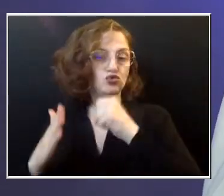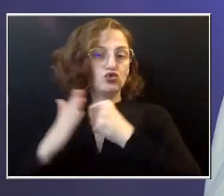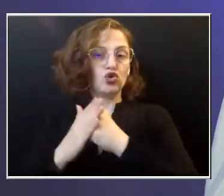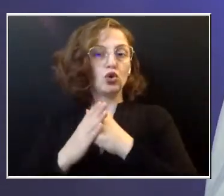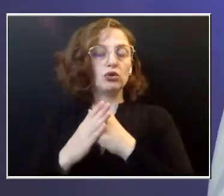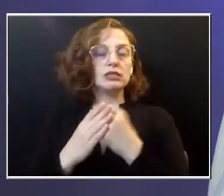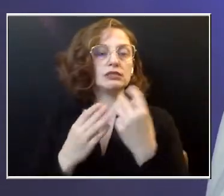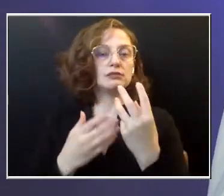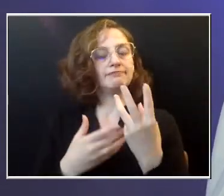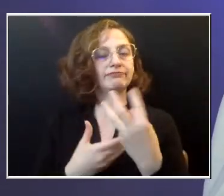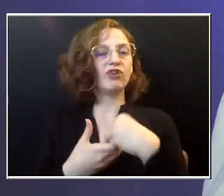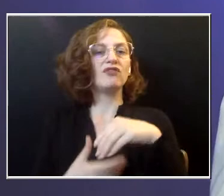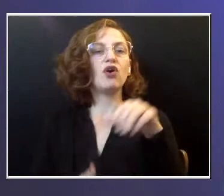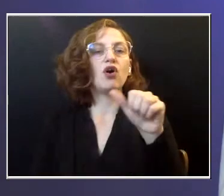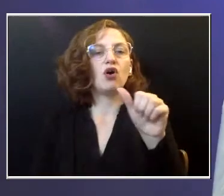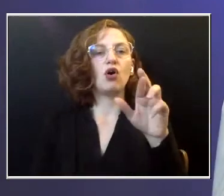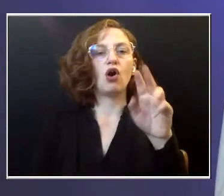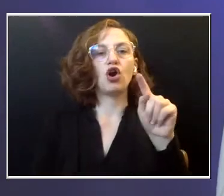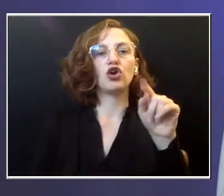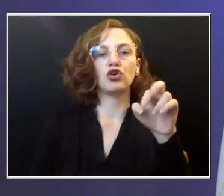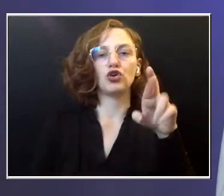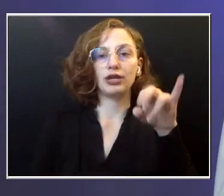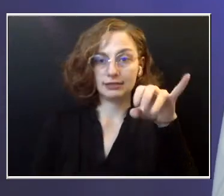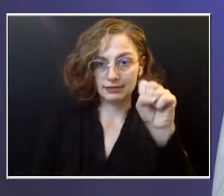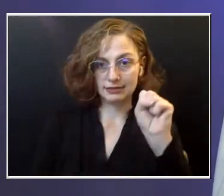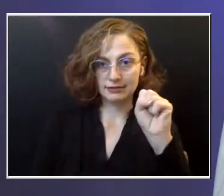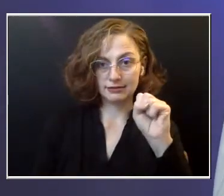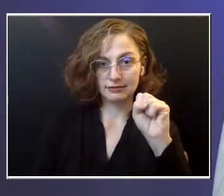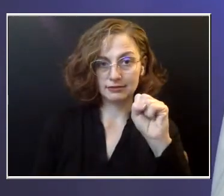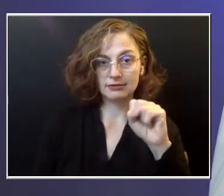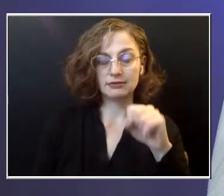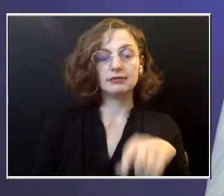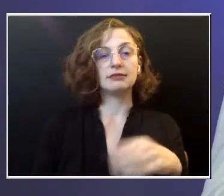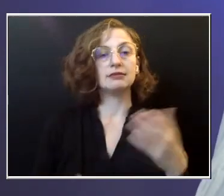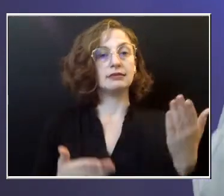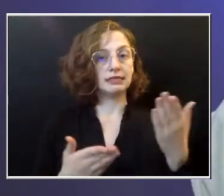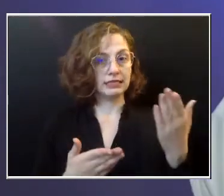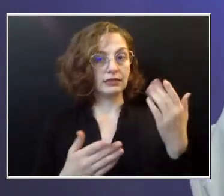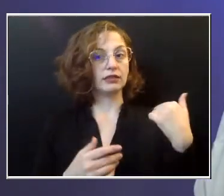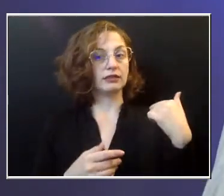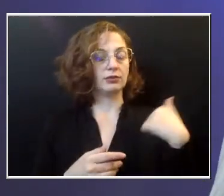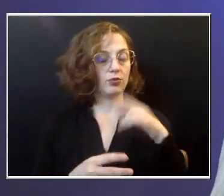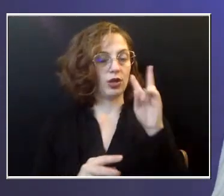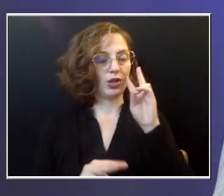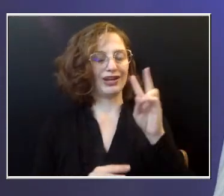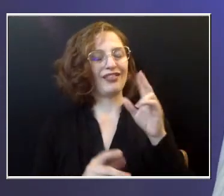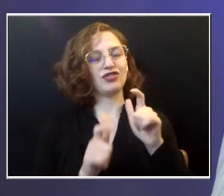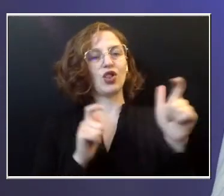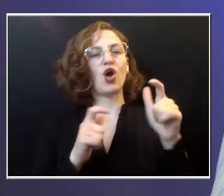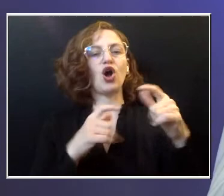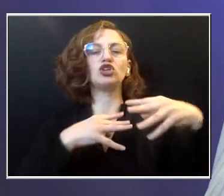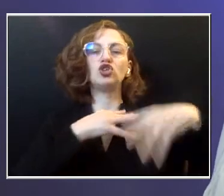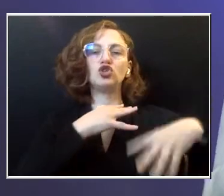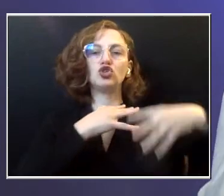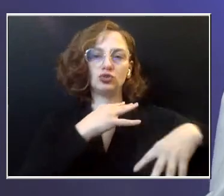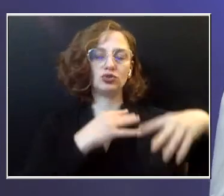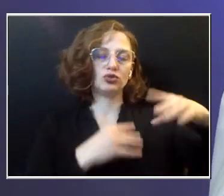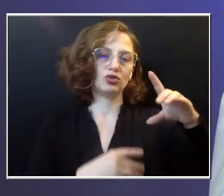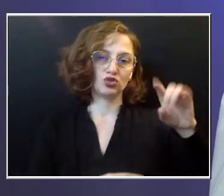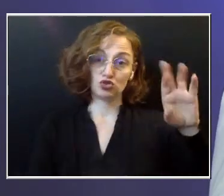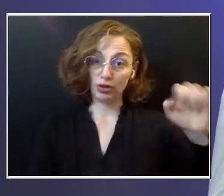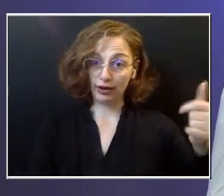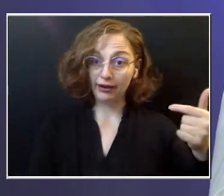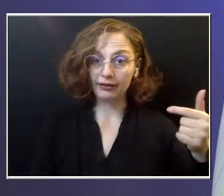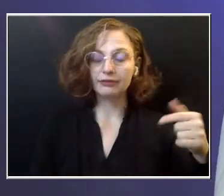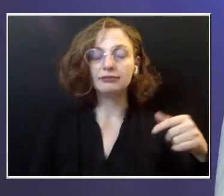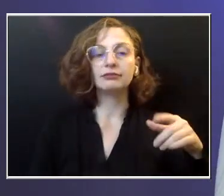oxygen, nutrients. Here, we're talking about the large draining veins. So when you have a big clot sitting in there, that area of the